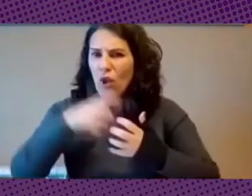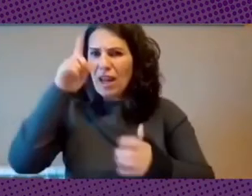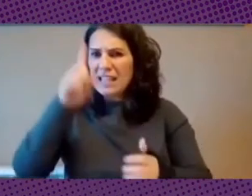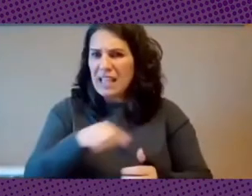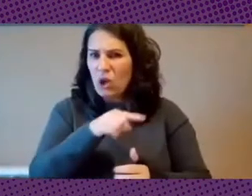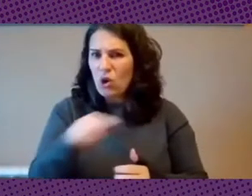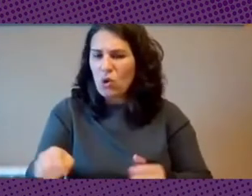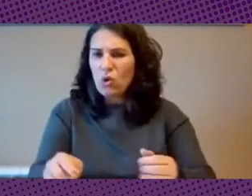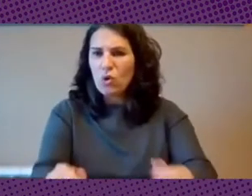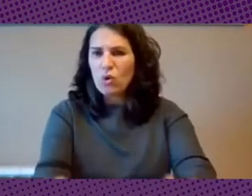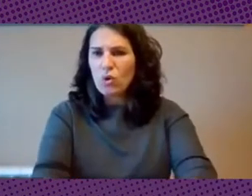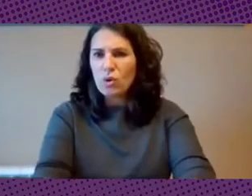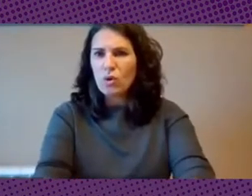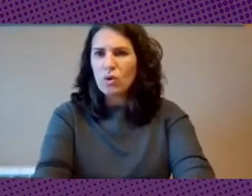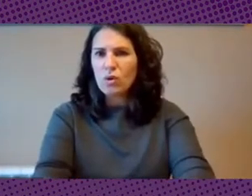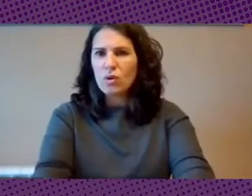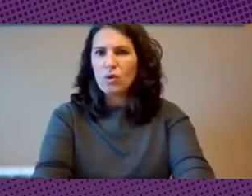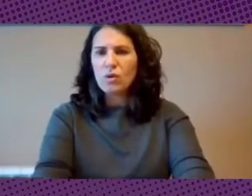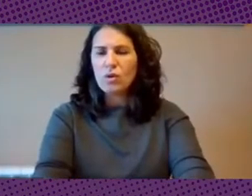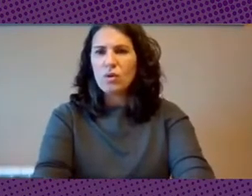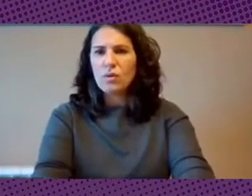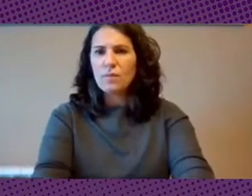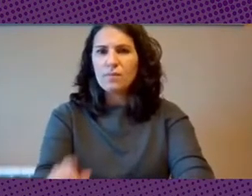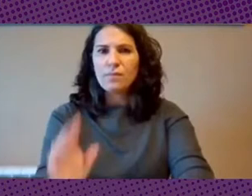It's working fine. Yeah, yeah, yeah. can continue.